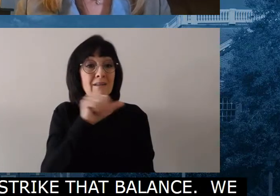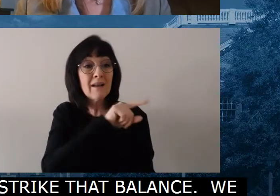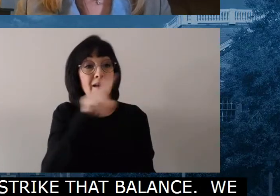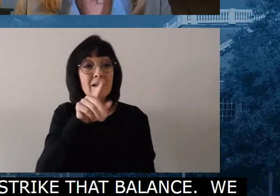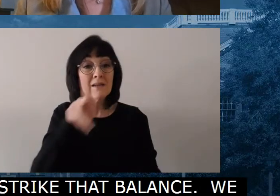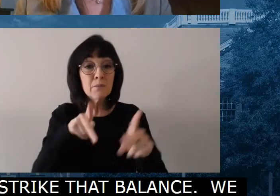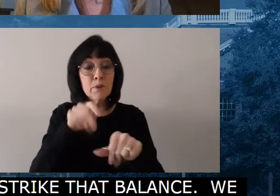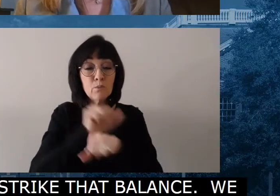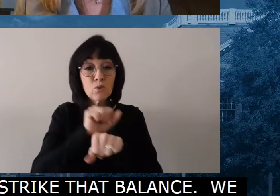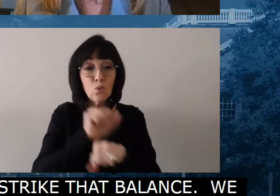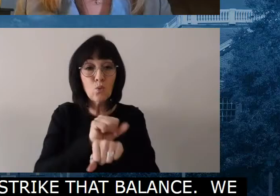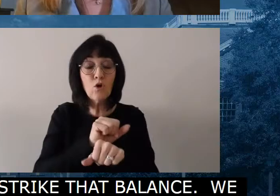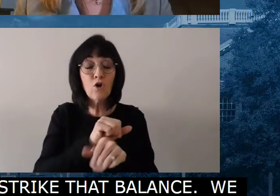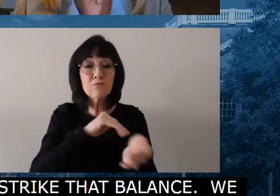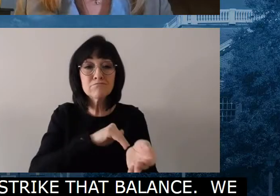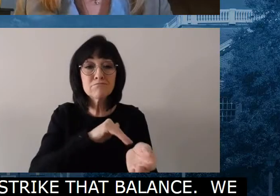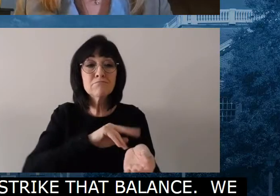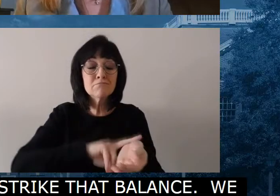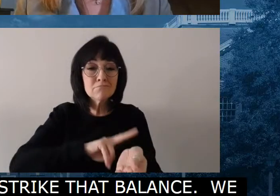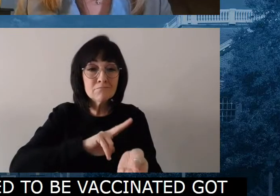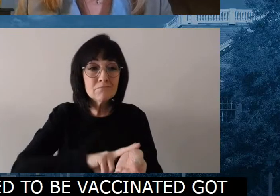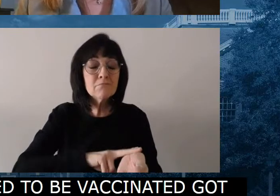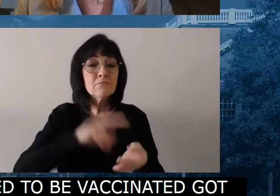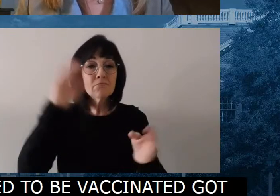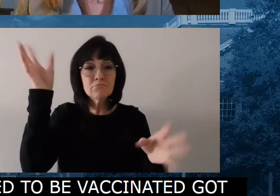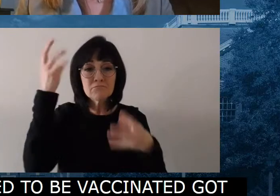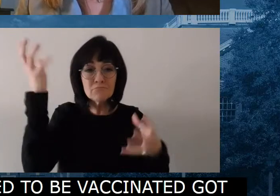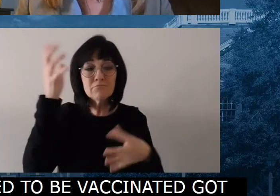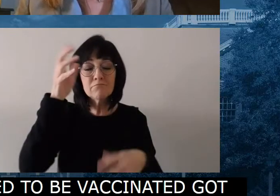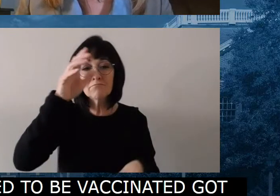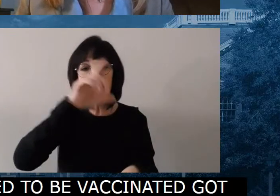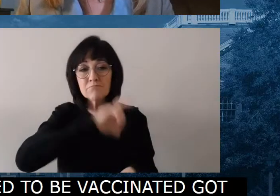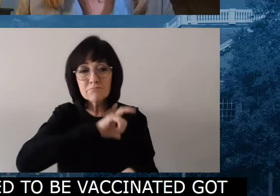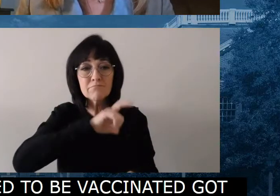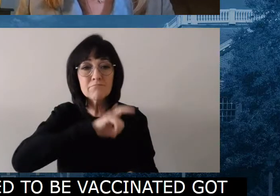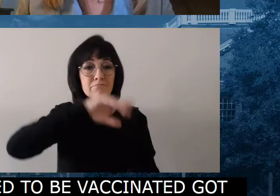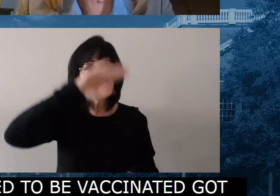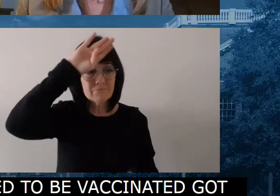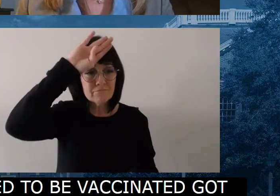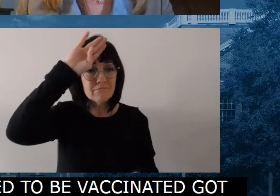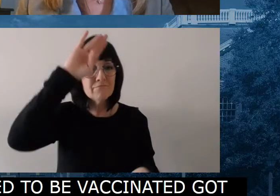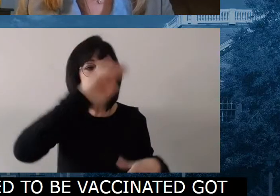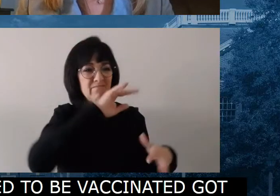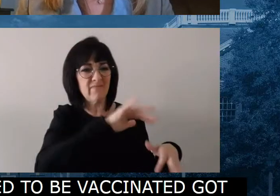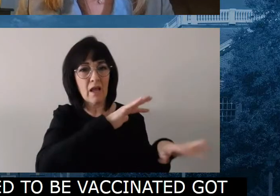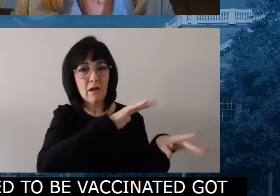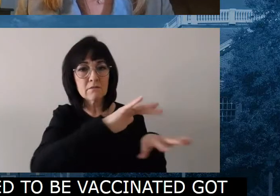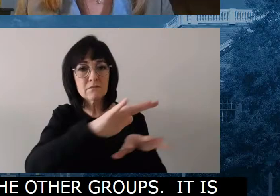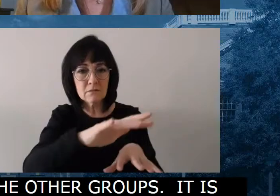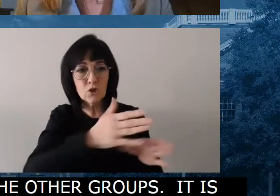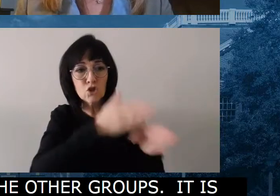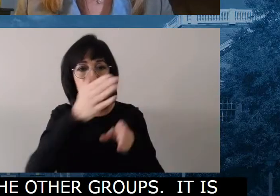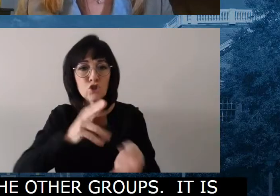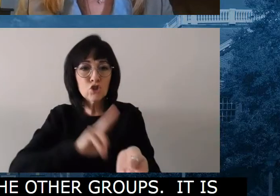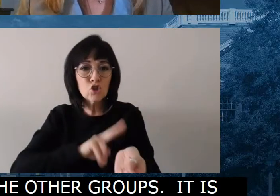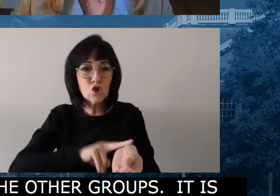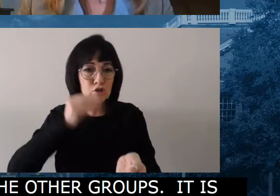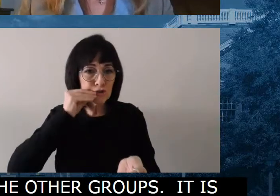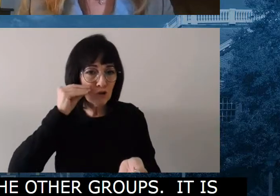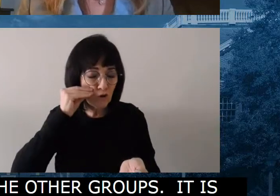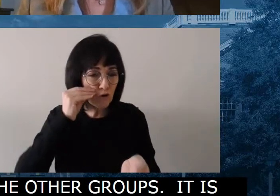into the other groups, it'll be interesting to see how fast we